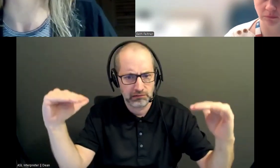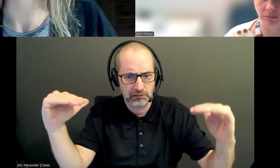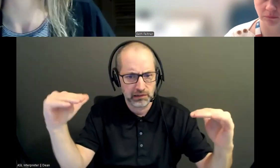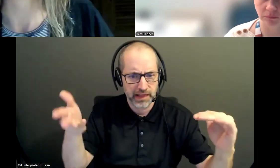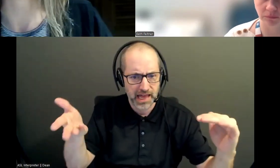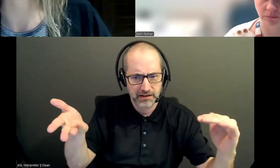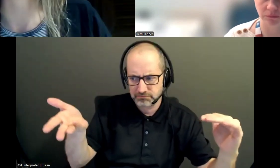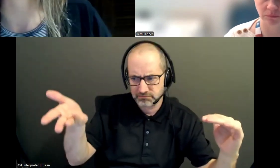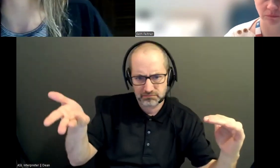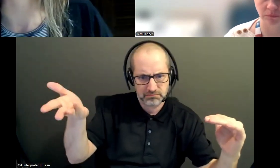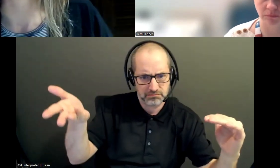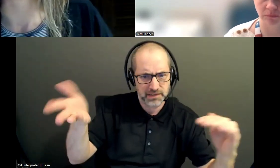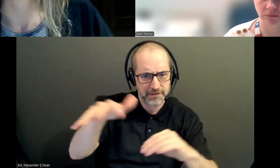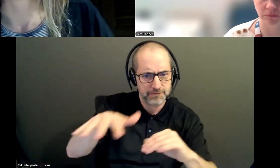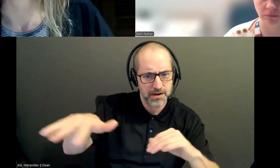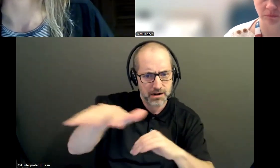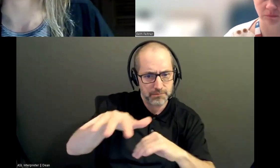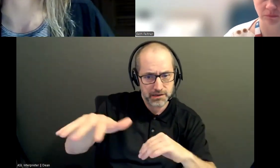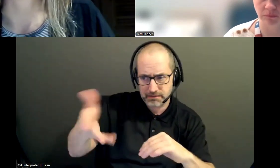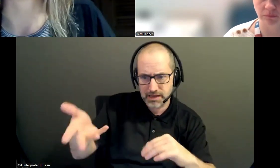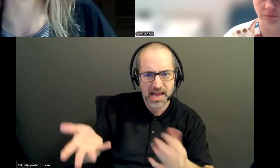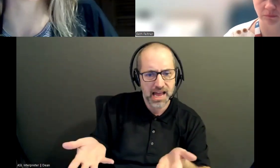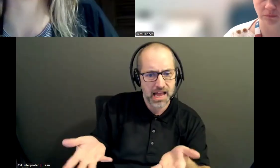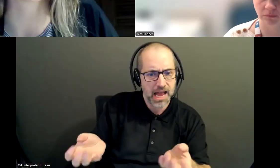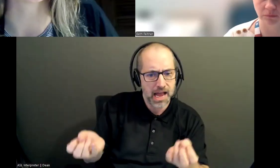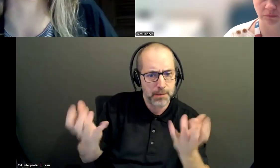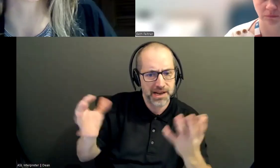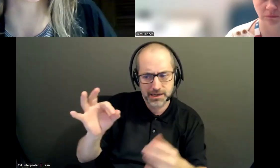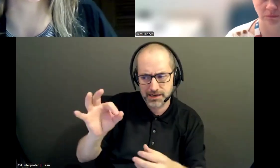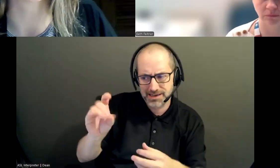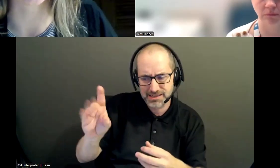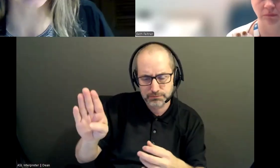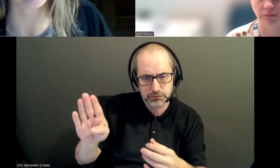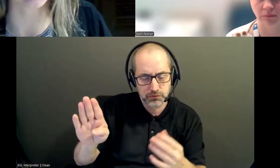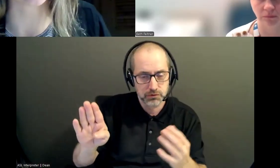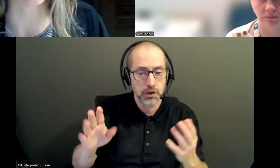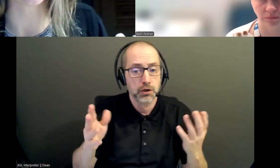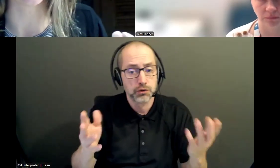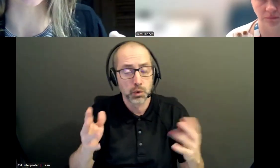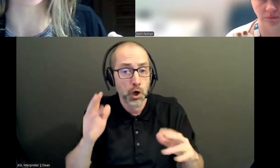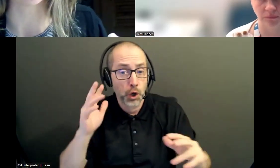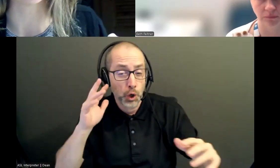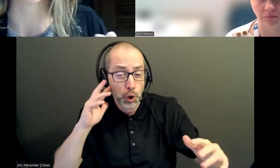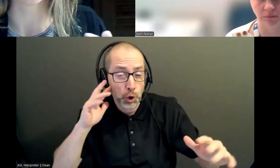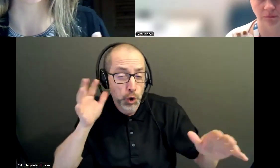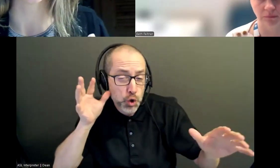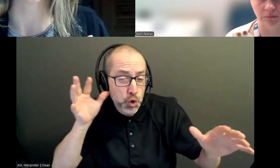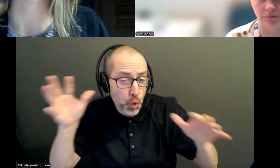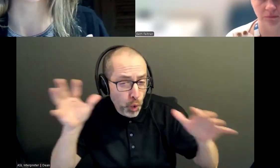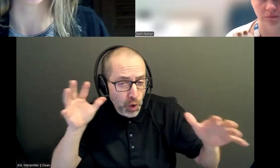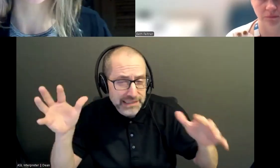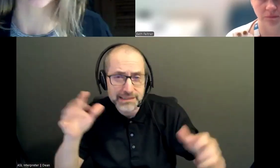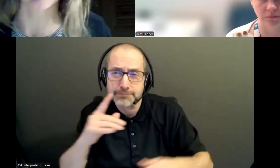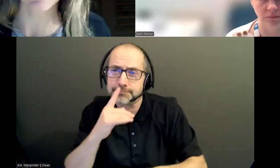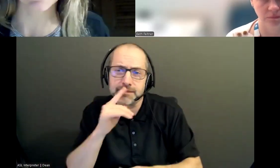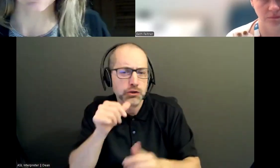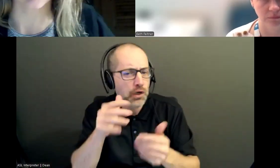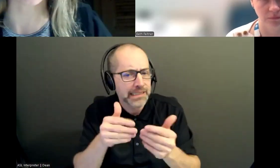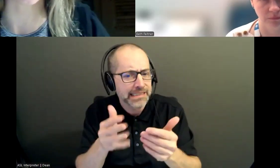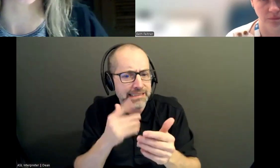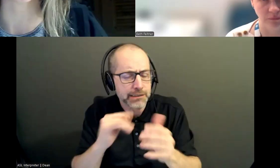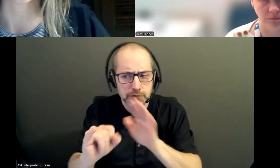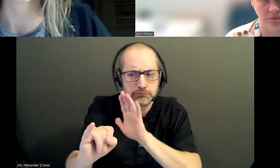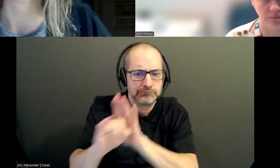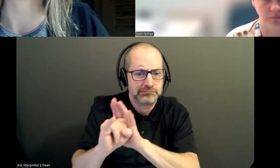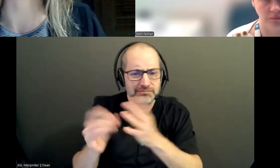is. Um, Noise is tricky because it's like this logarithmic